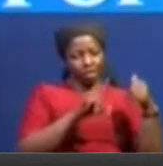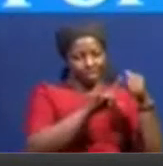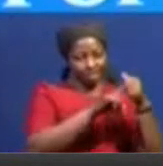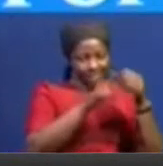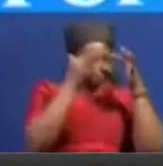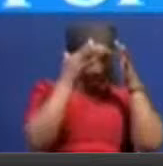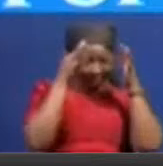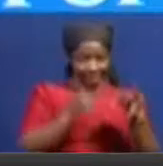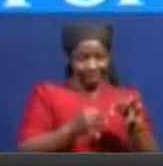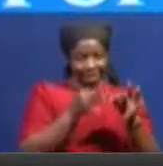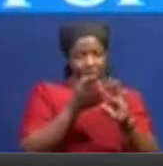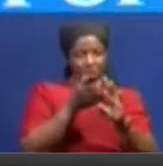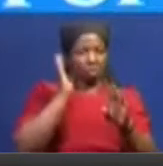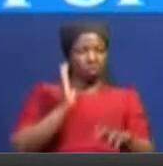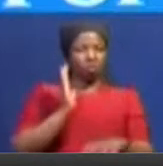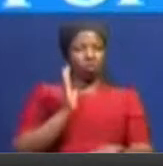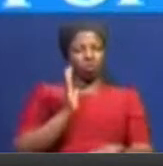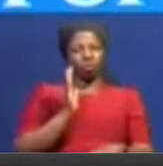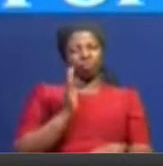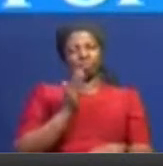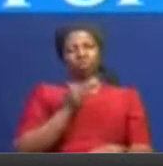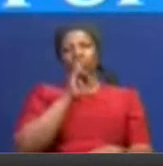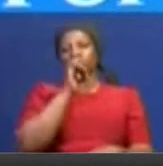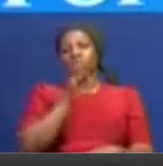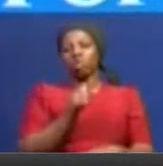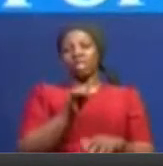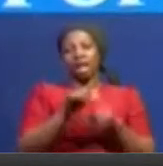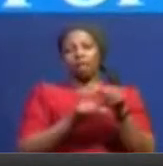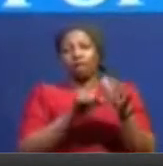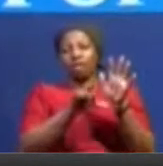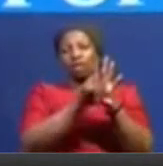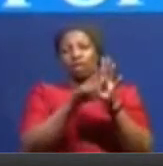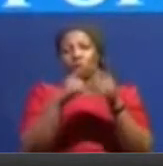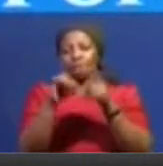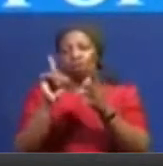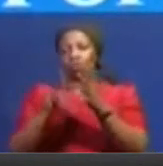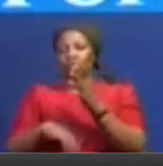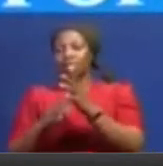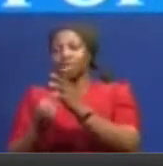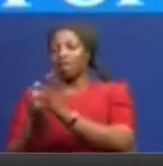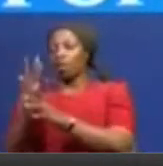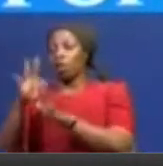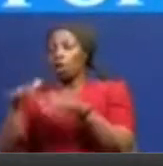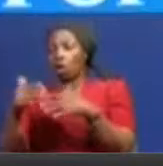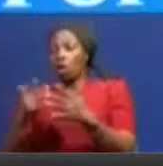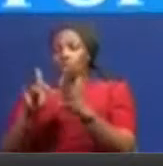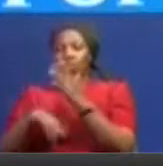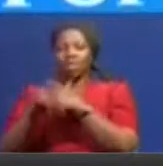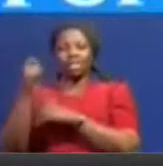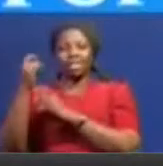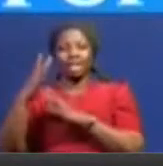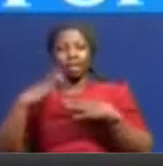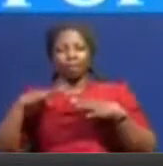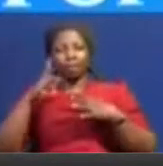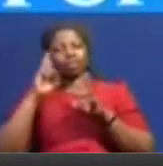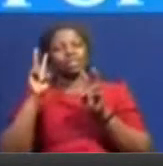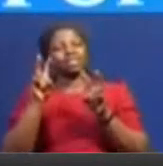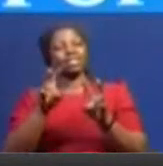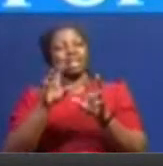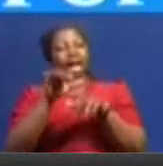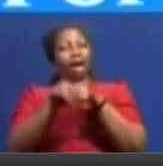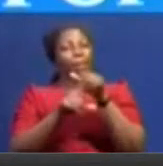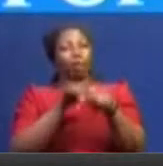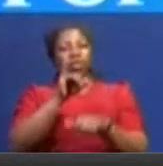it is not what is there under the law. It is what is created, or what the people of Kenya see about